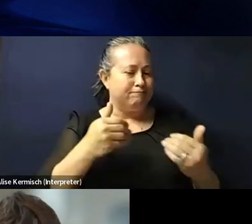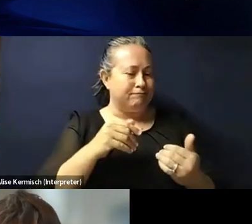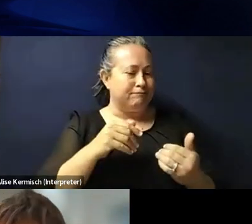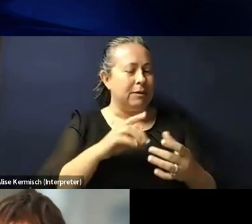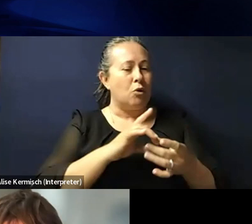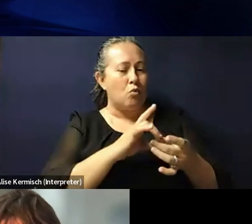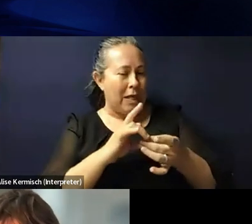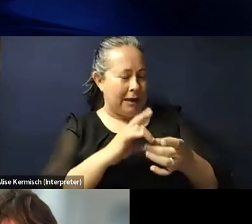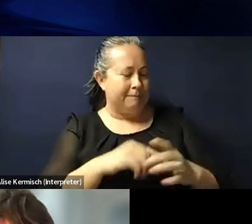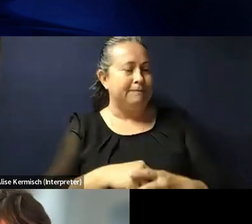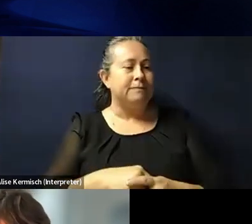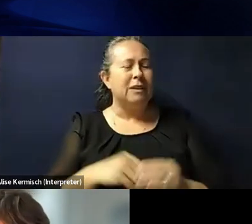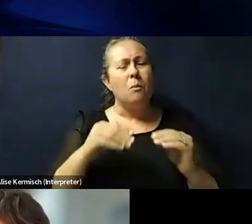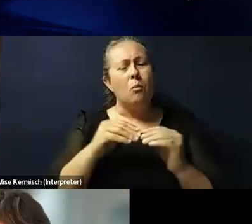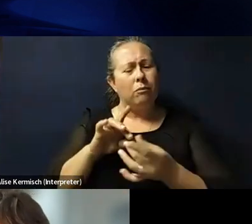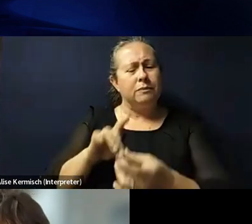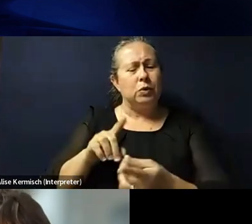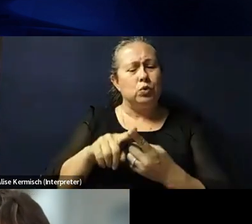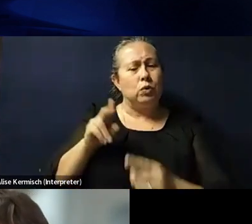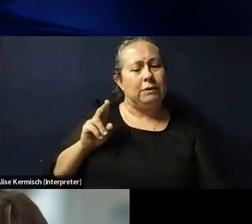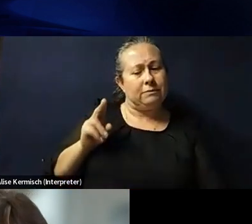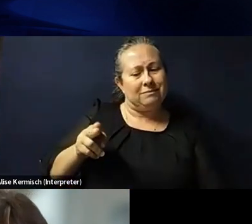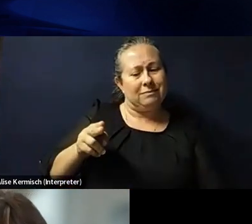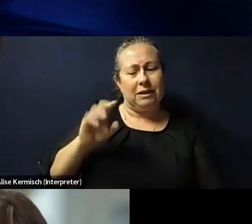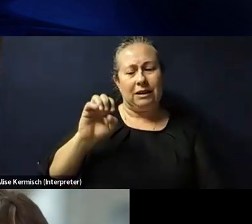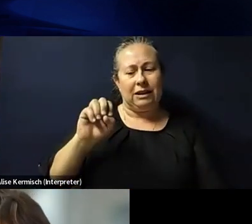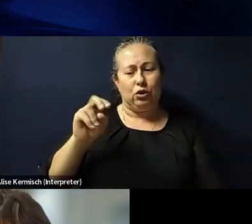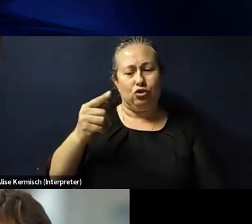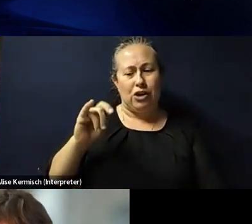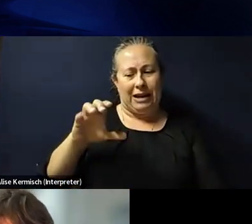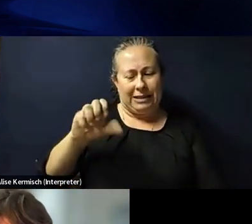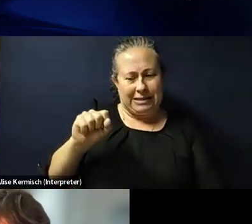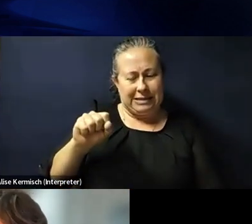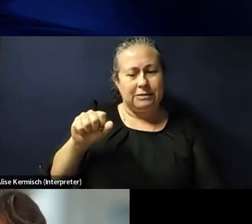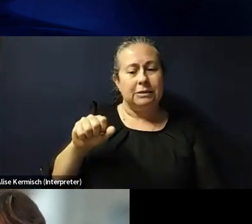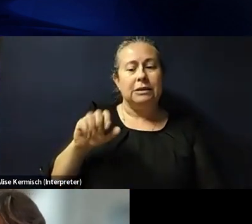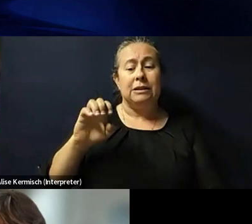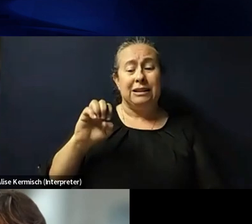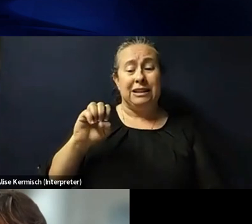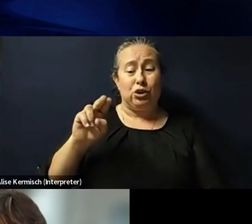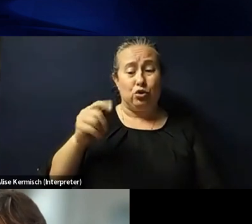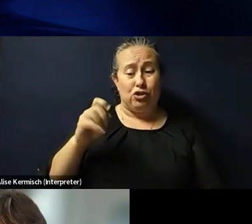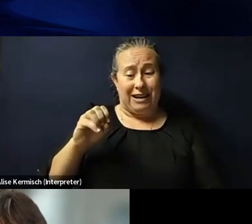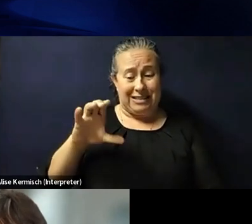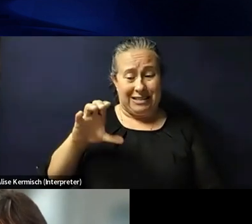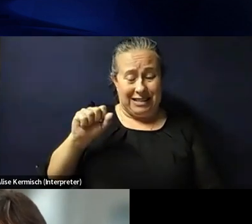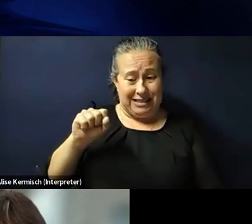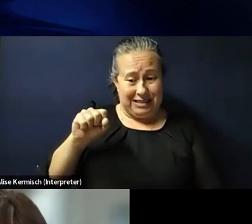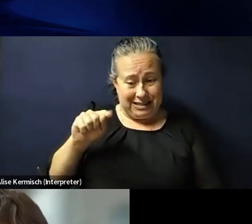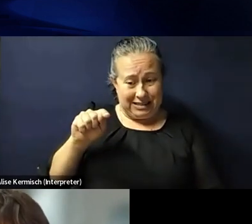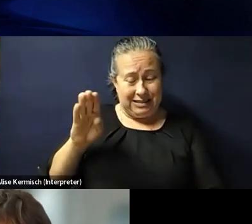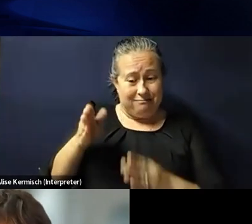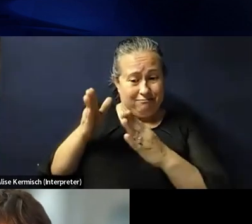related. It's more of a historical question about eugenics. Eugenicists played a pretty prominent role in your presentation, and I think